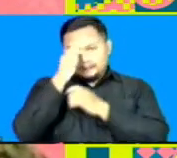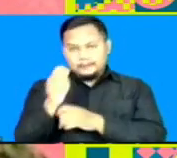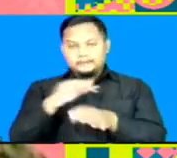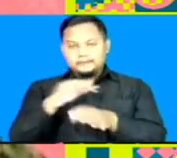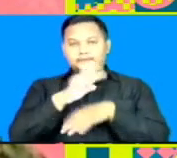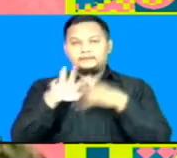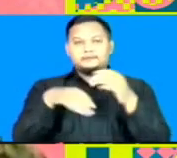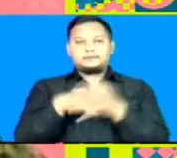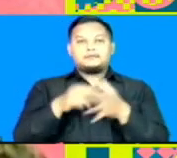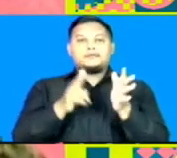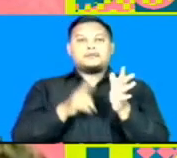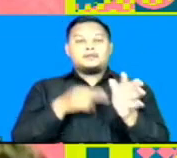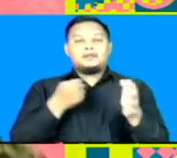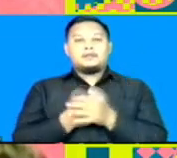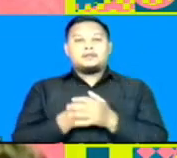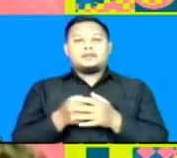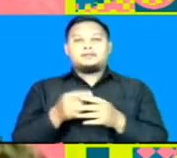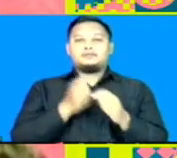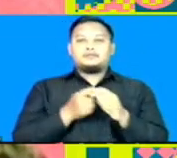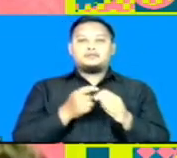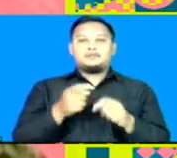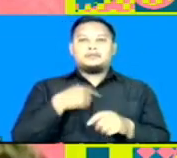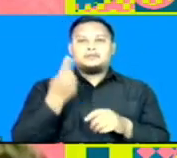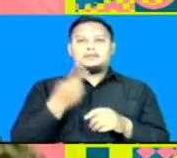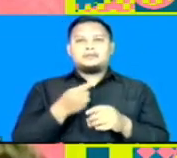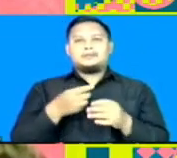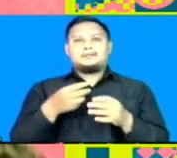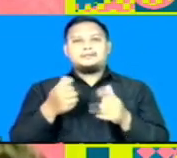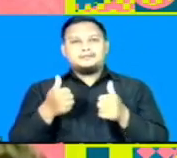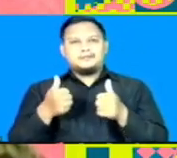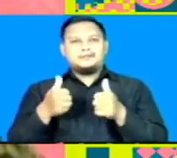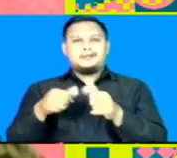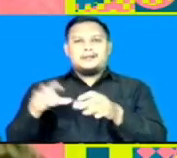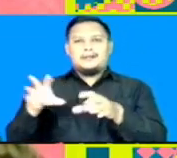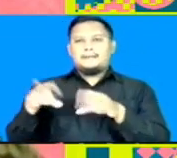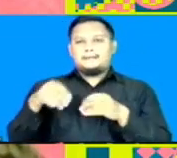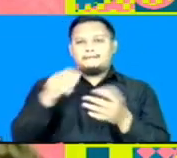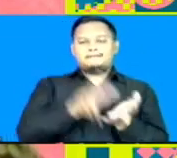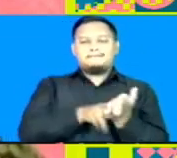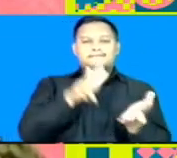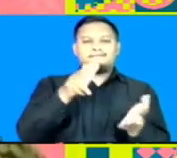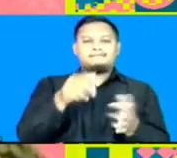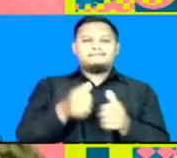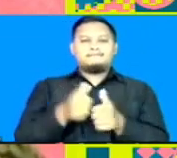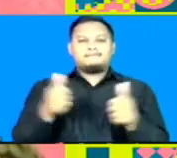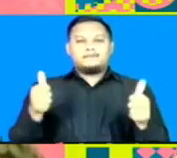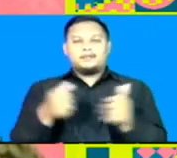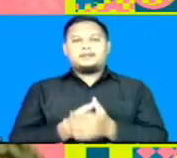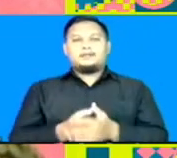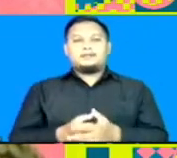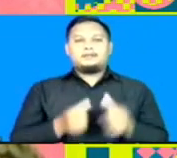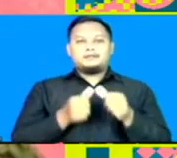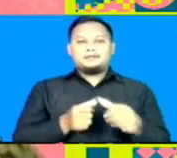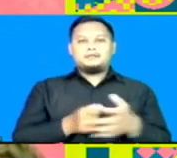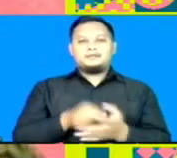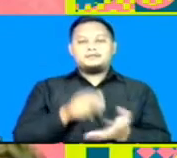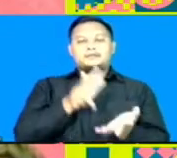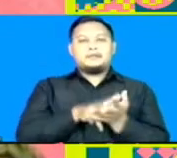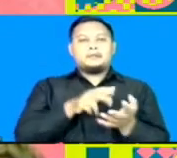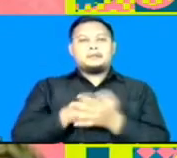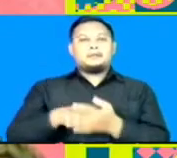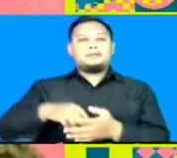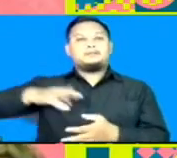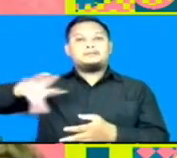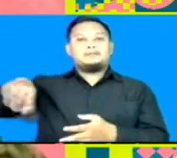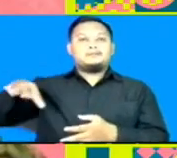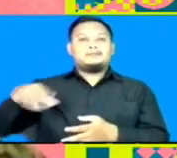conscious decisions and planning in the areas where we want to make a difference. At the national level, Our